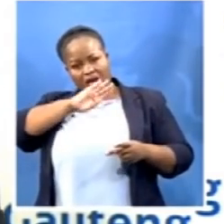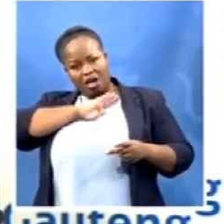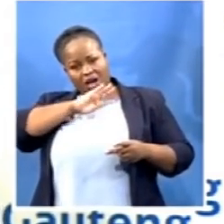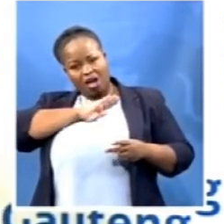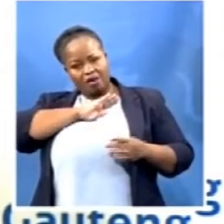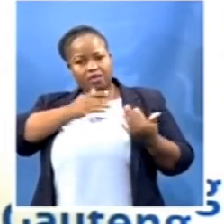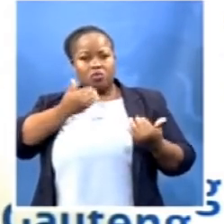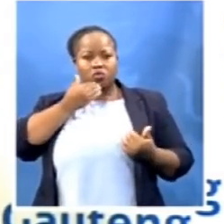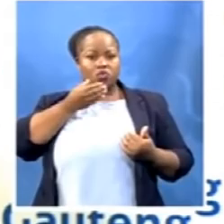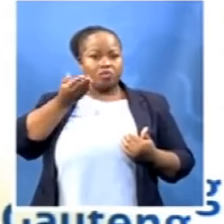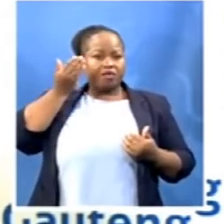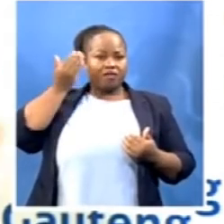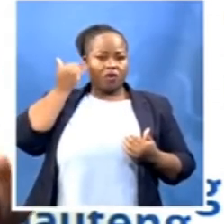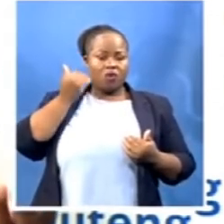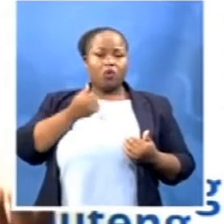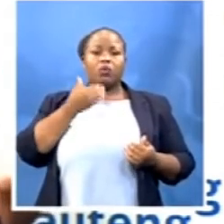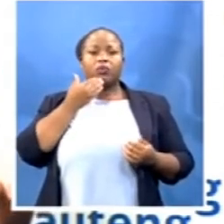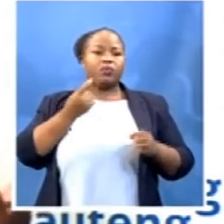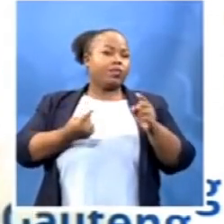wrongfully and